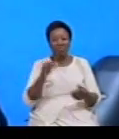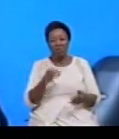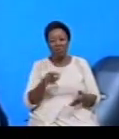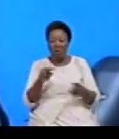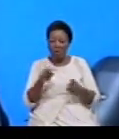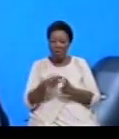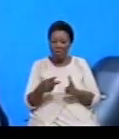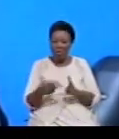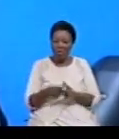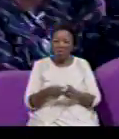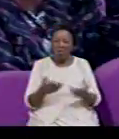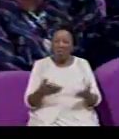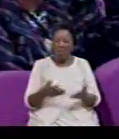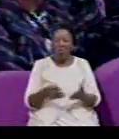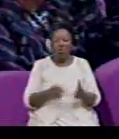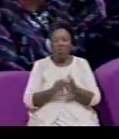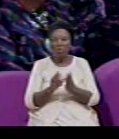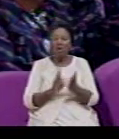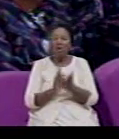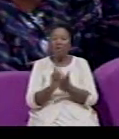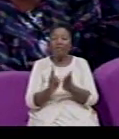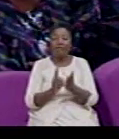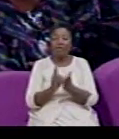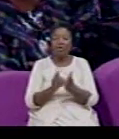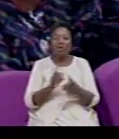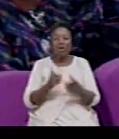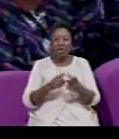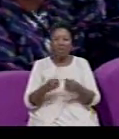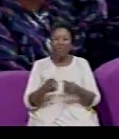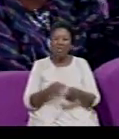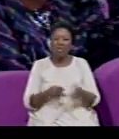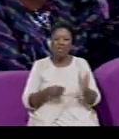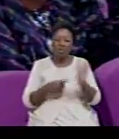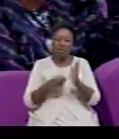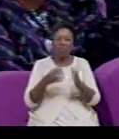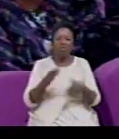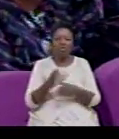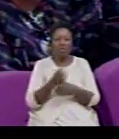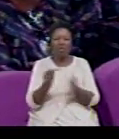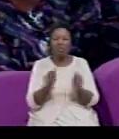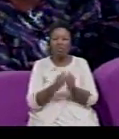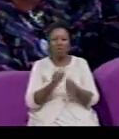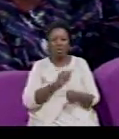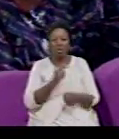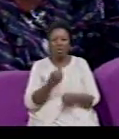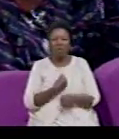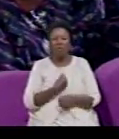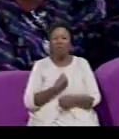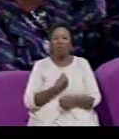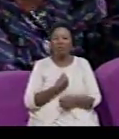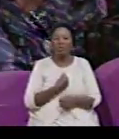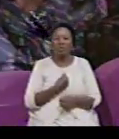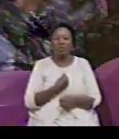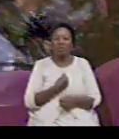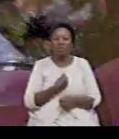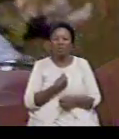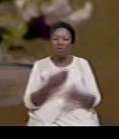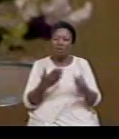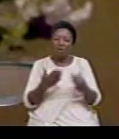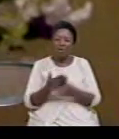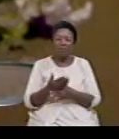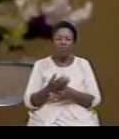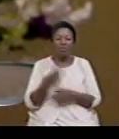record a video of your testimony and share with us via WhatsApp